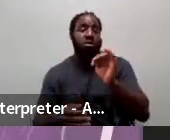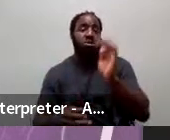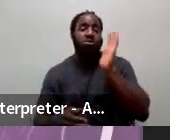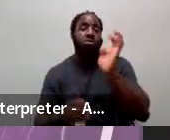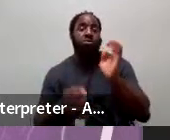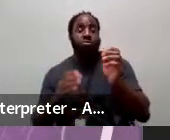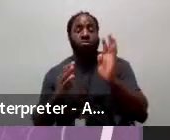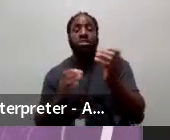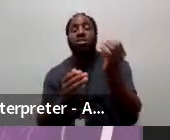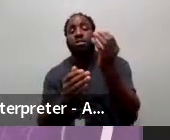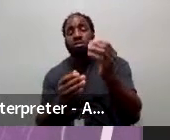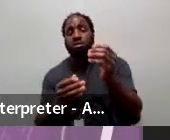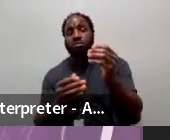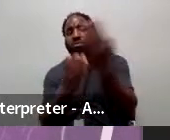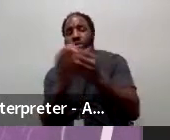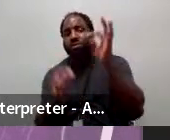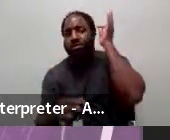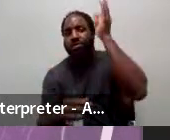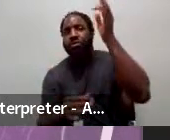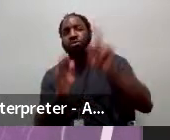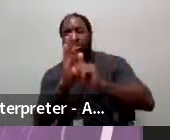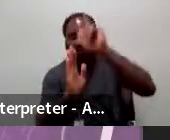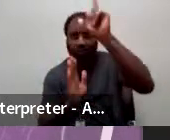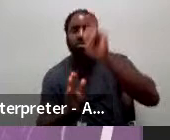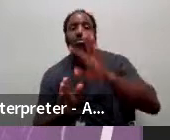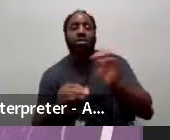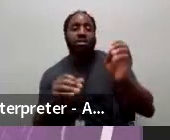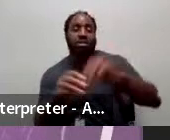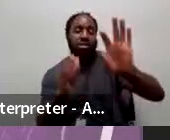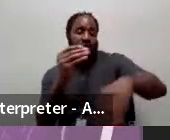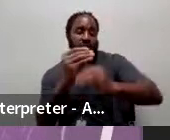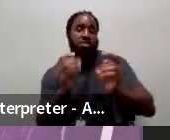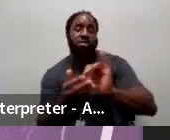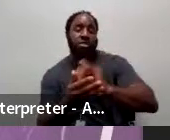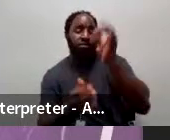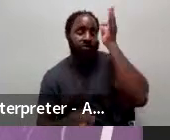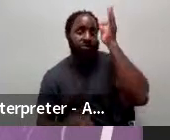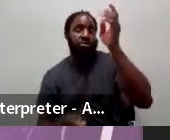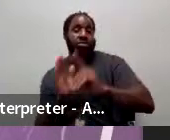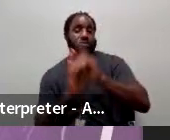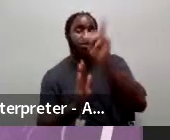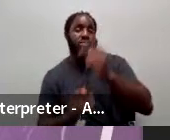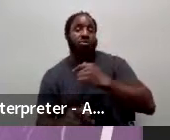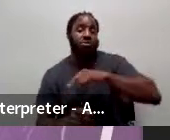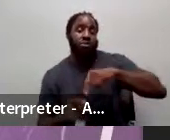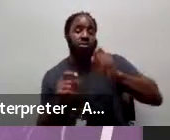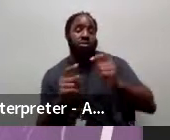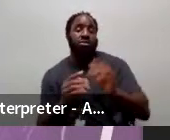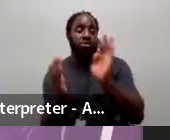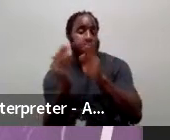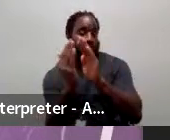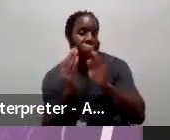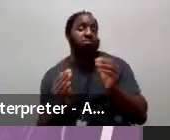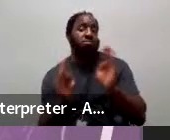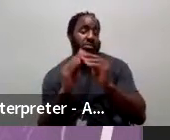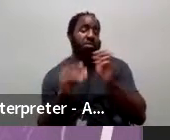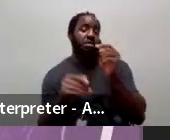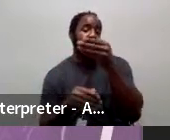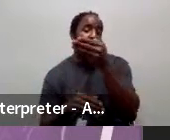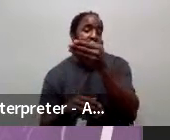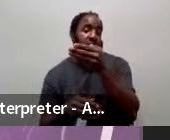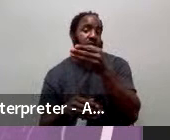future development there. And in addition to that, future development would need to meet their